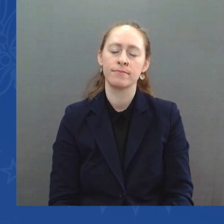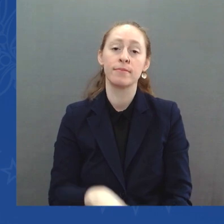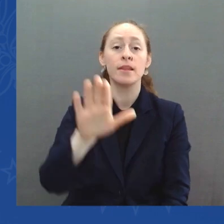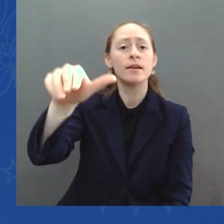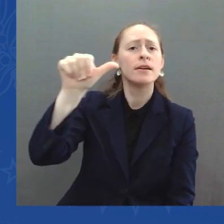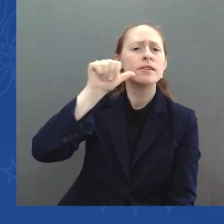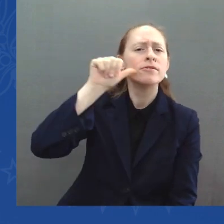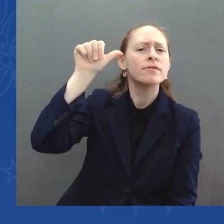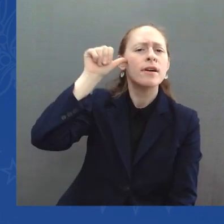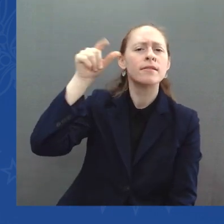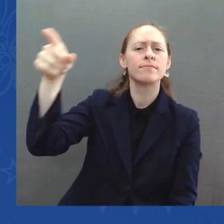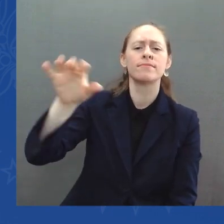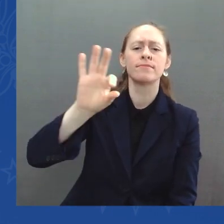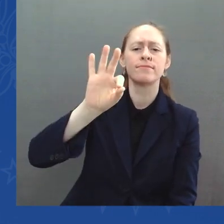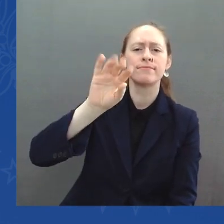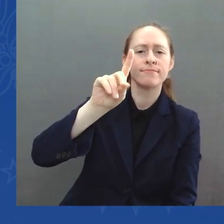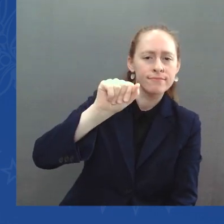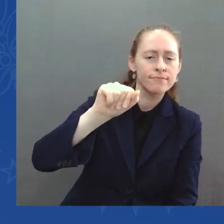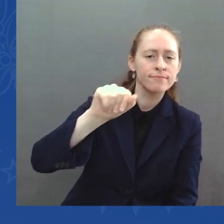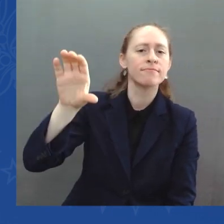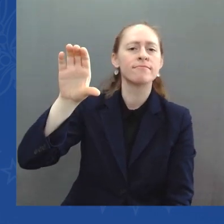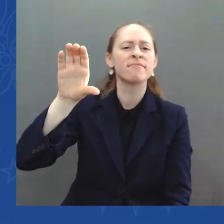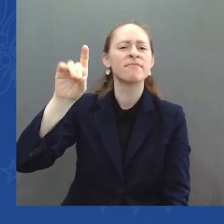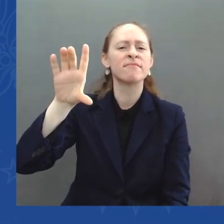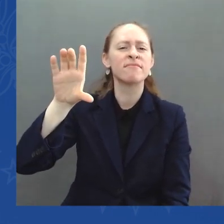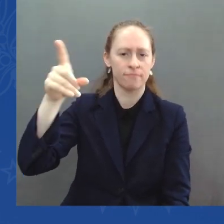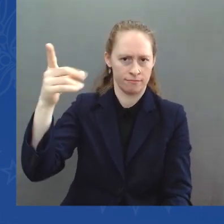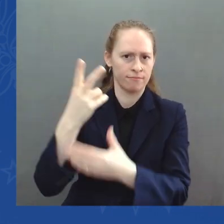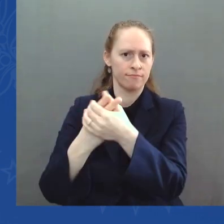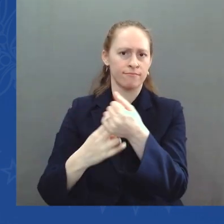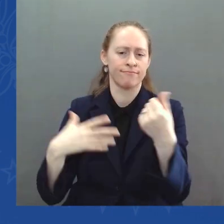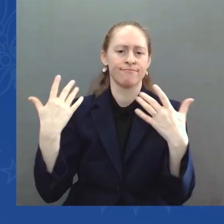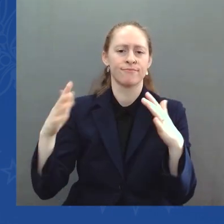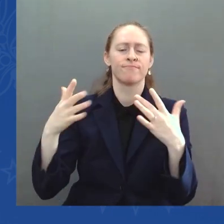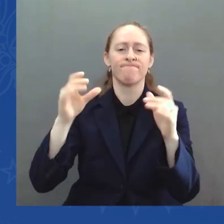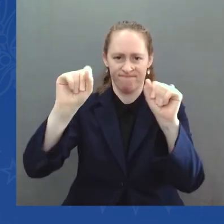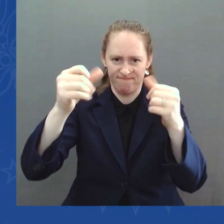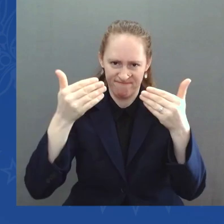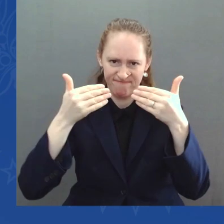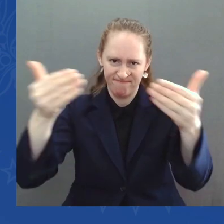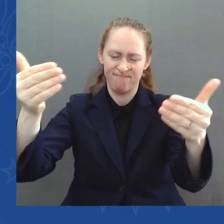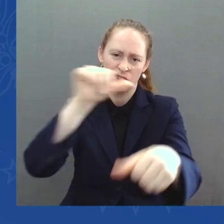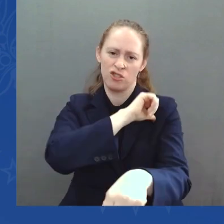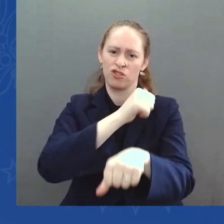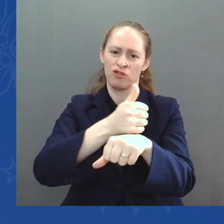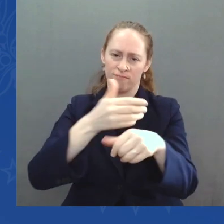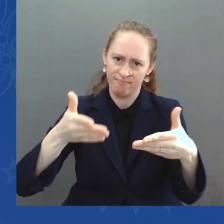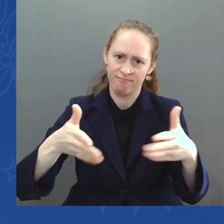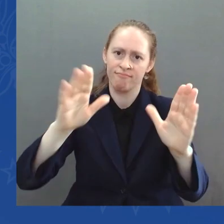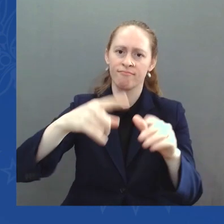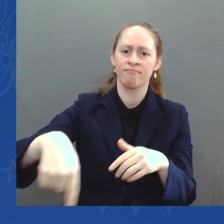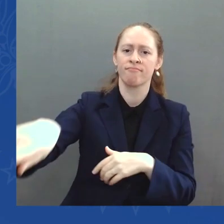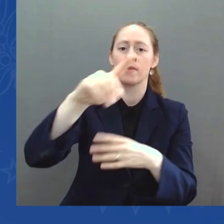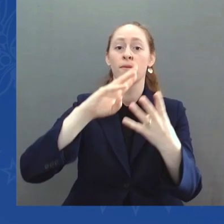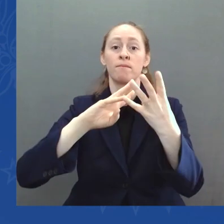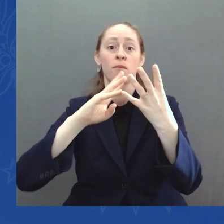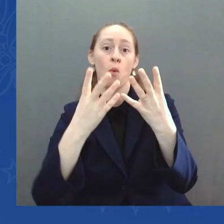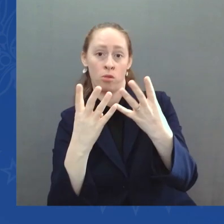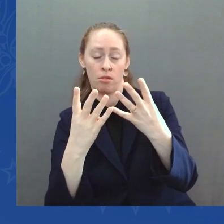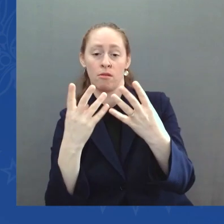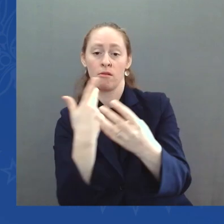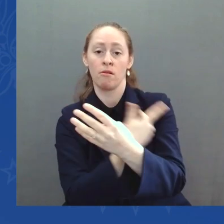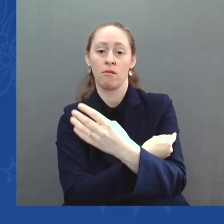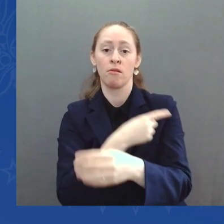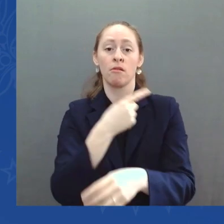the CDC, authorized the fourth shot for those 50 years and older. We know boosters are critical to providing